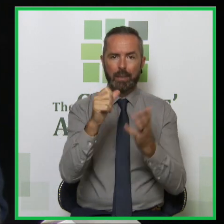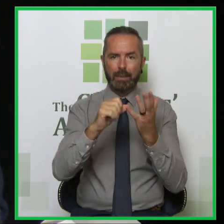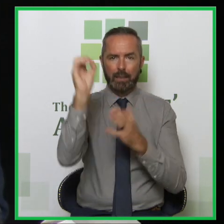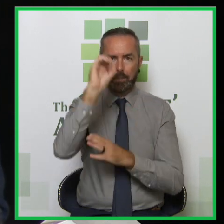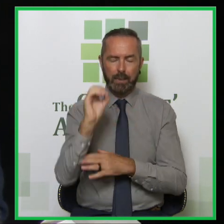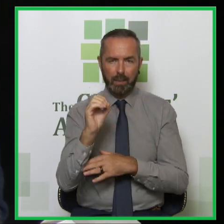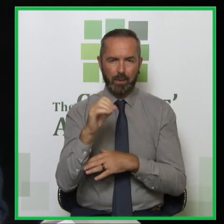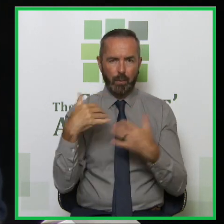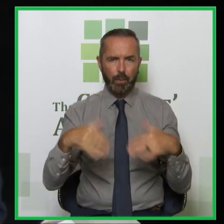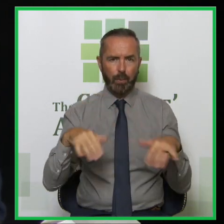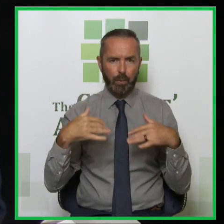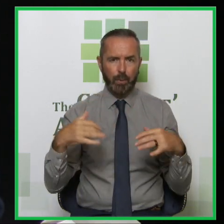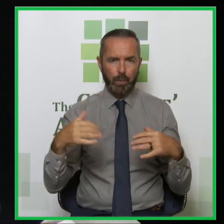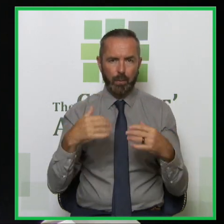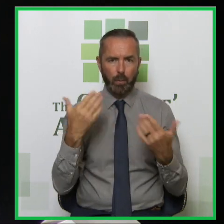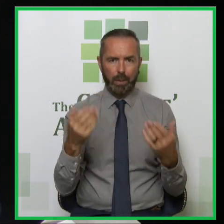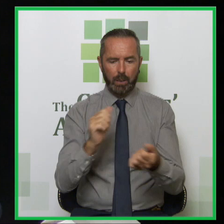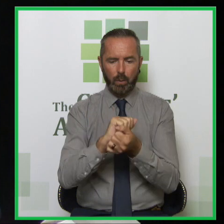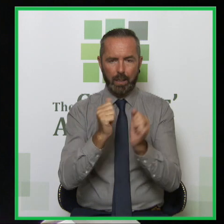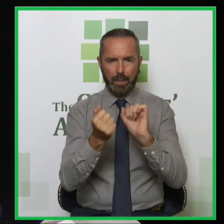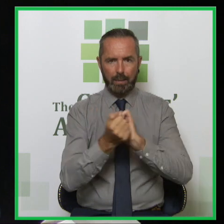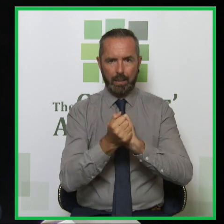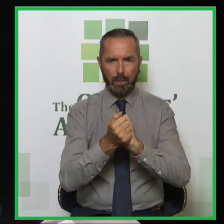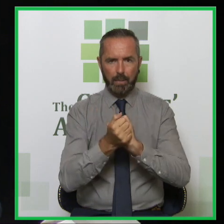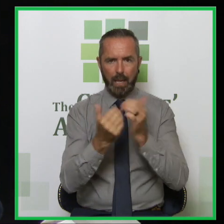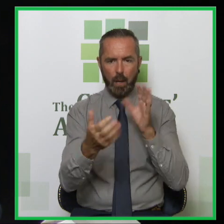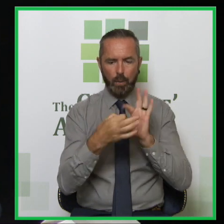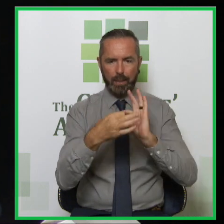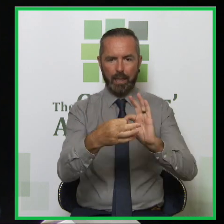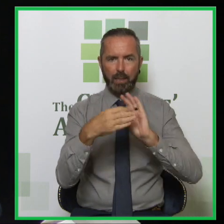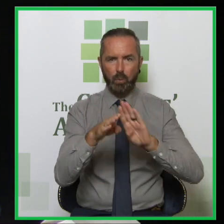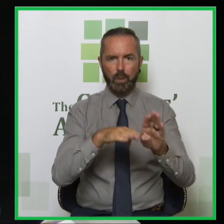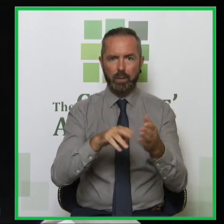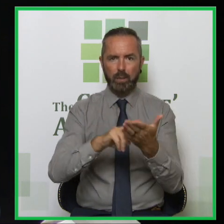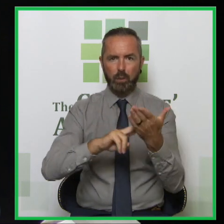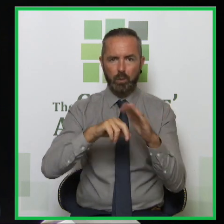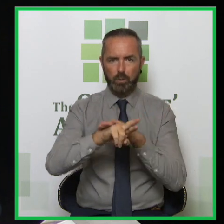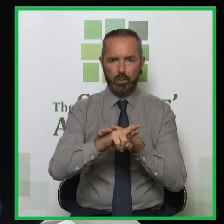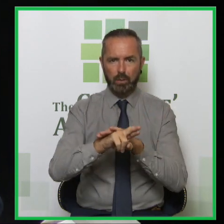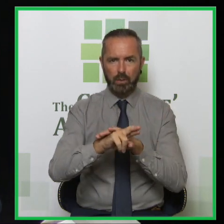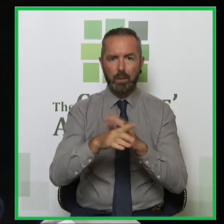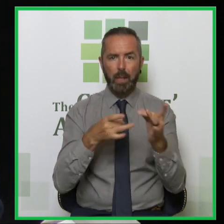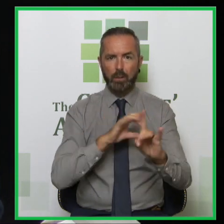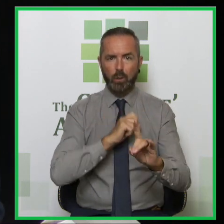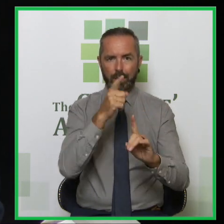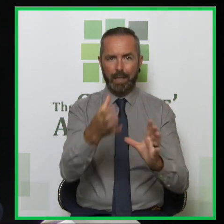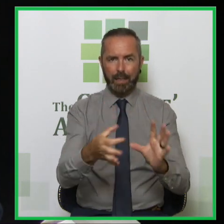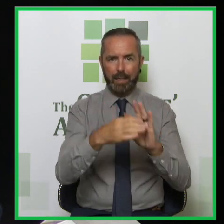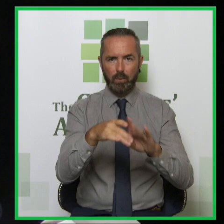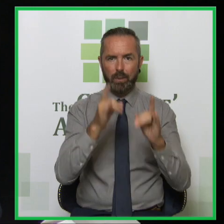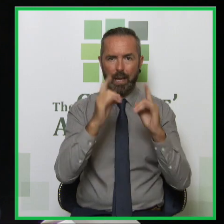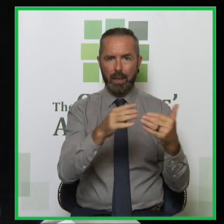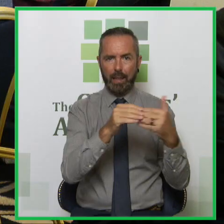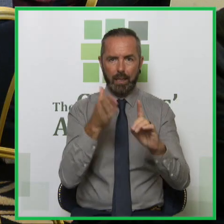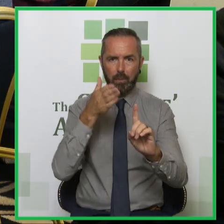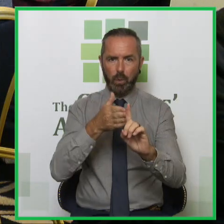we engage with drug users to ensure they engage with our health-led approach. Stigma acts as a barrier